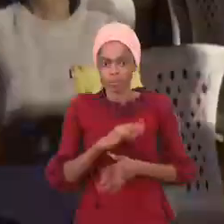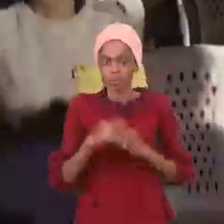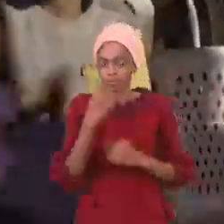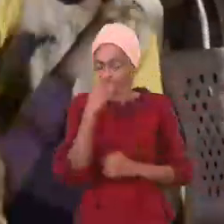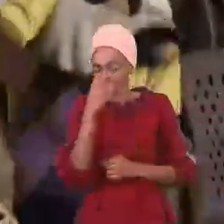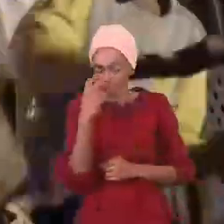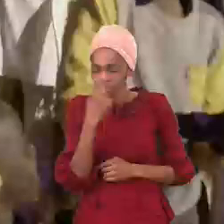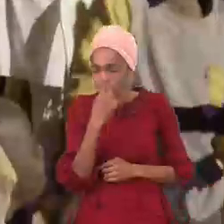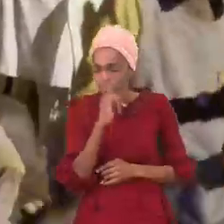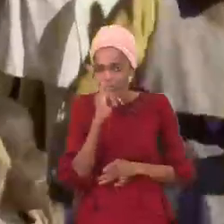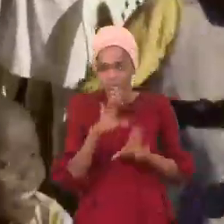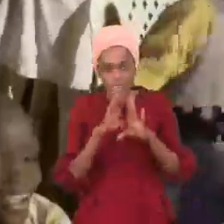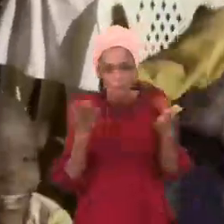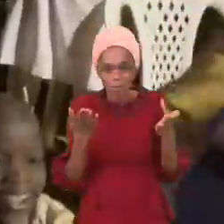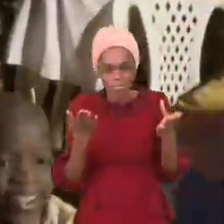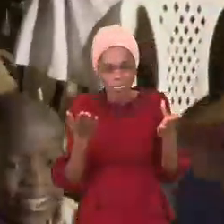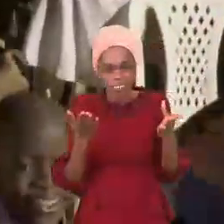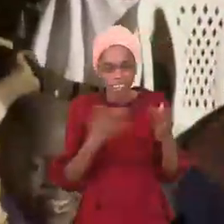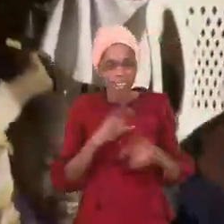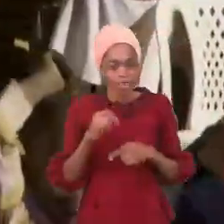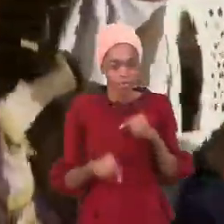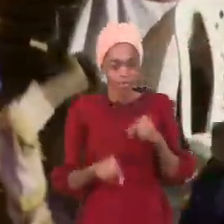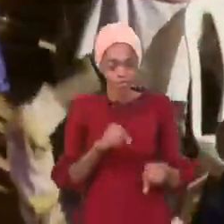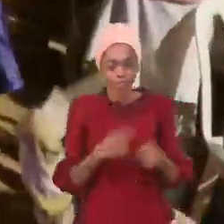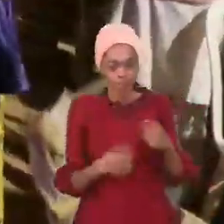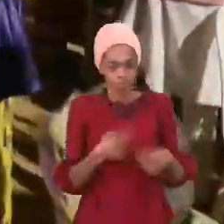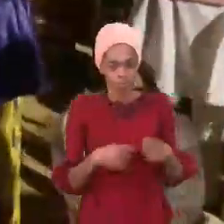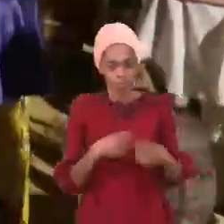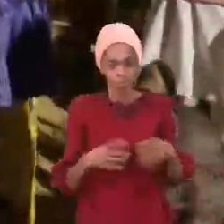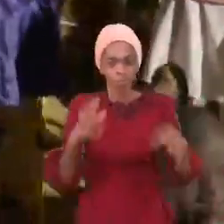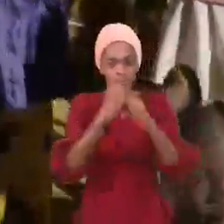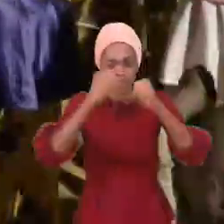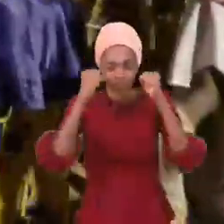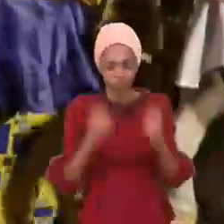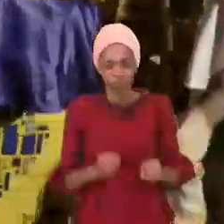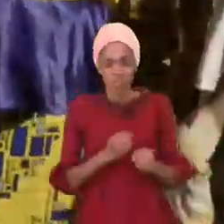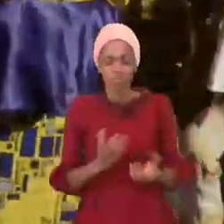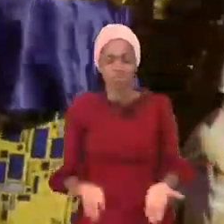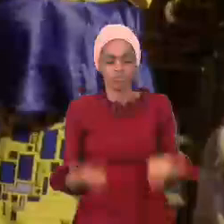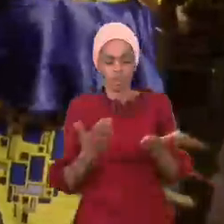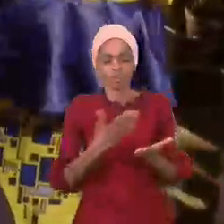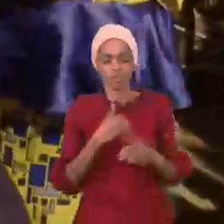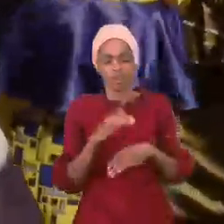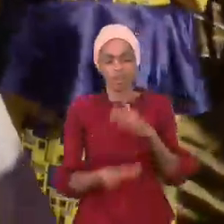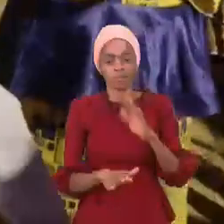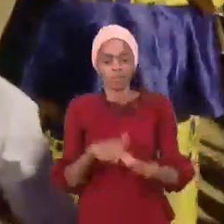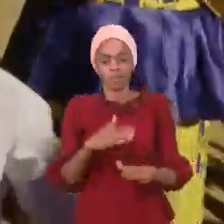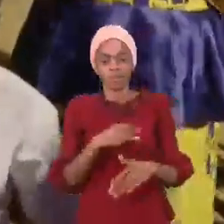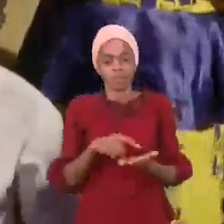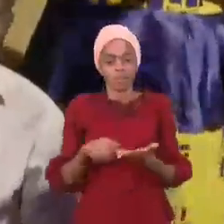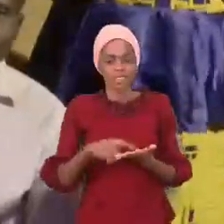eyes open and see. Those lame legs receive strength now. Rise up and walk and check